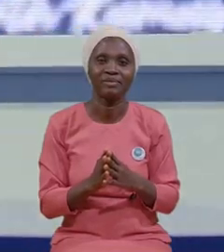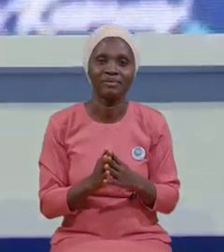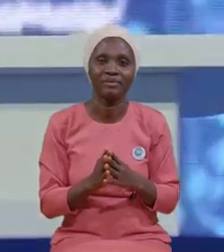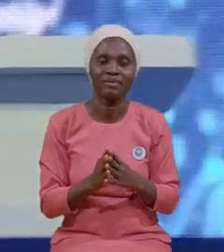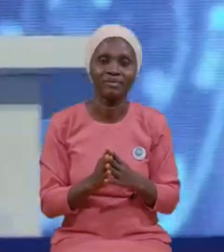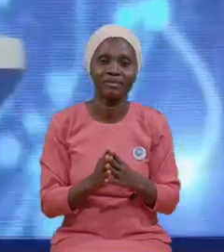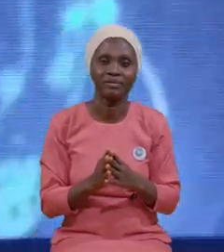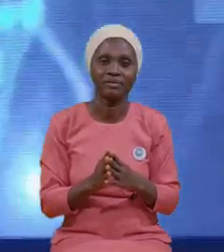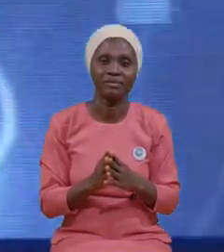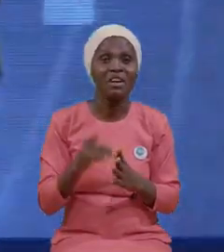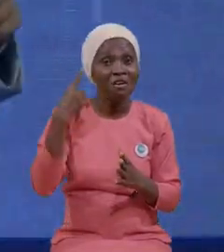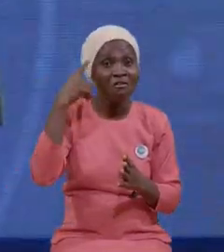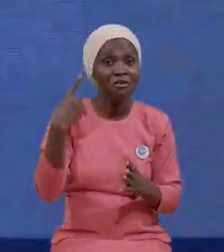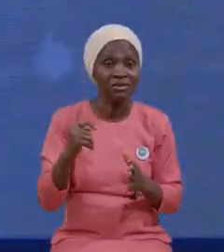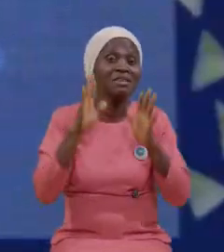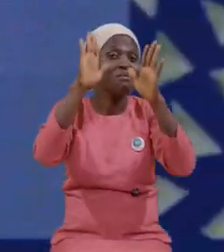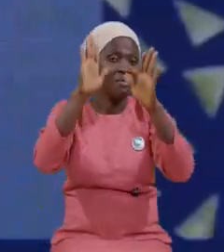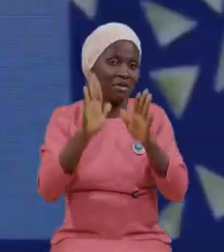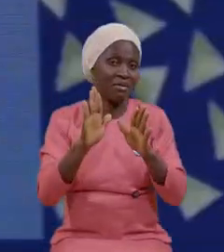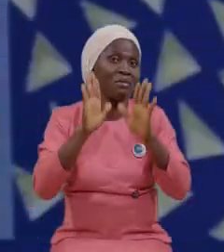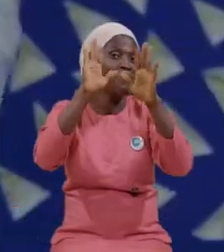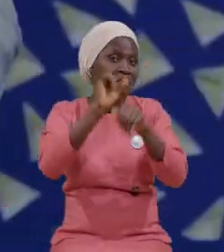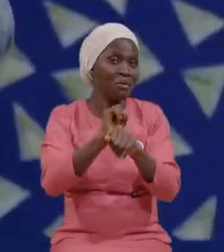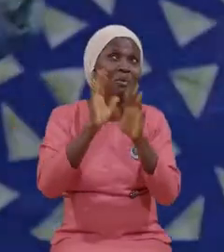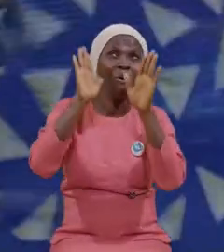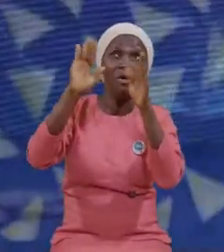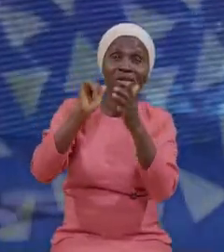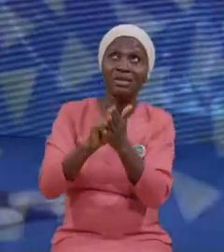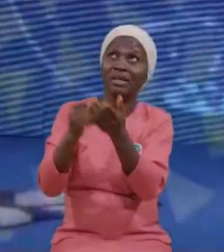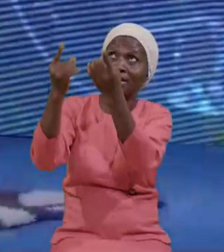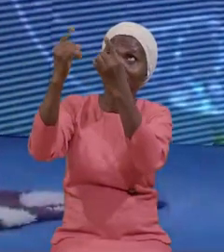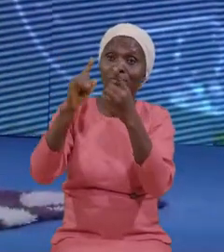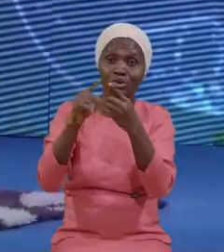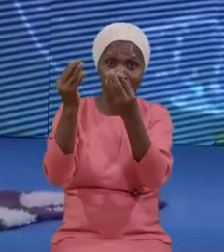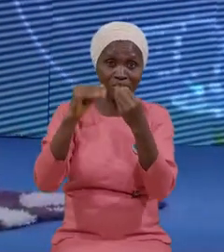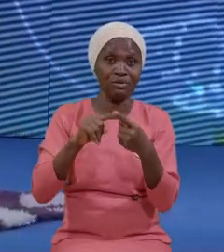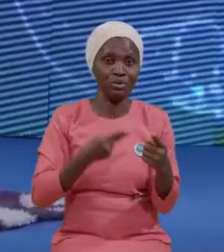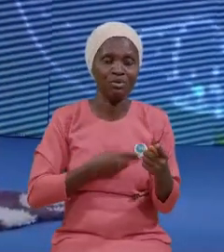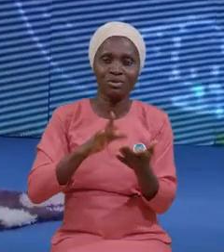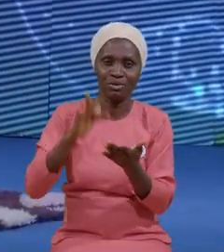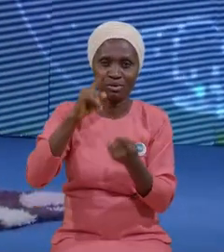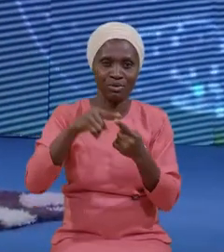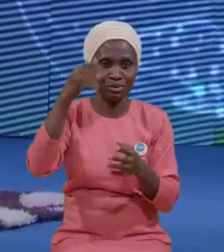For miraculous wonders that he comes to give us, glory to God.